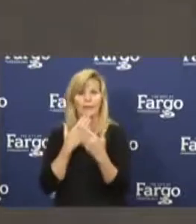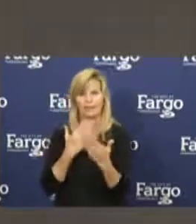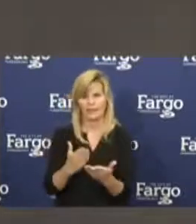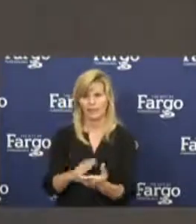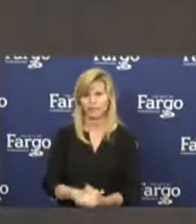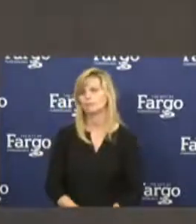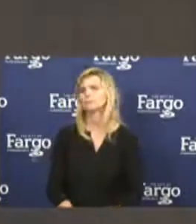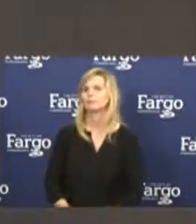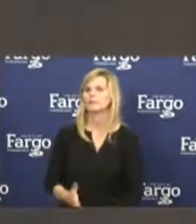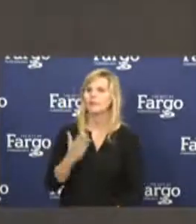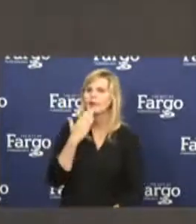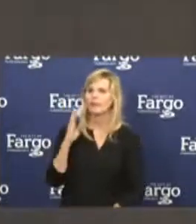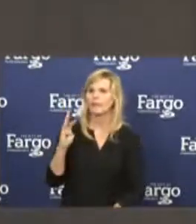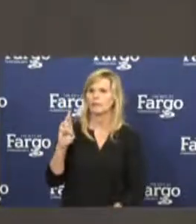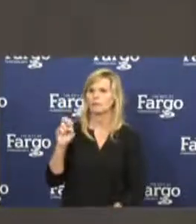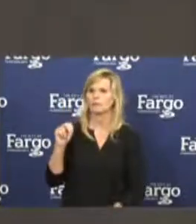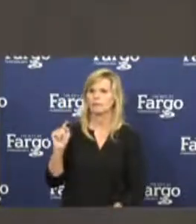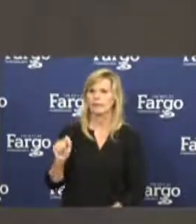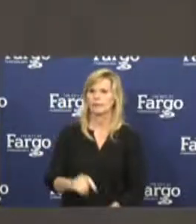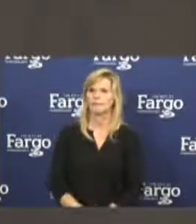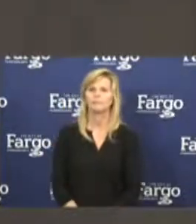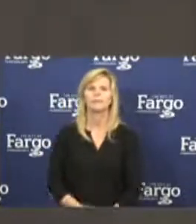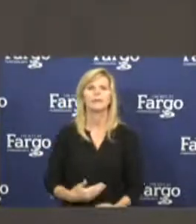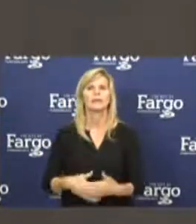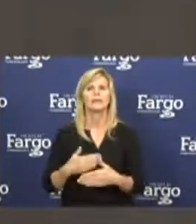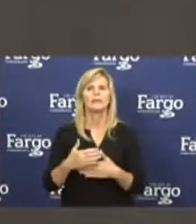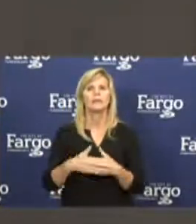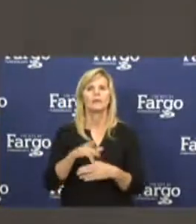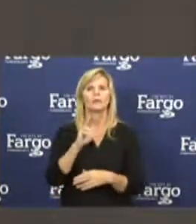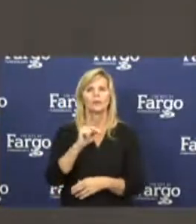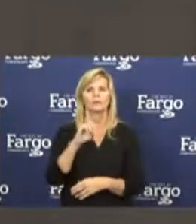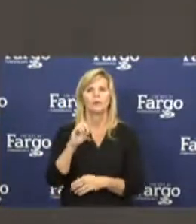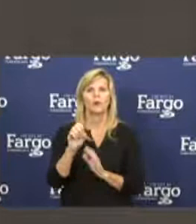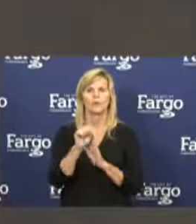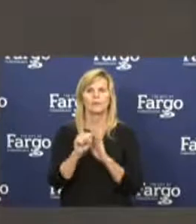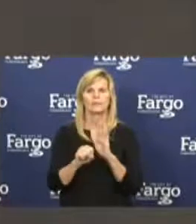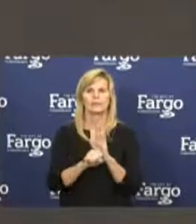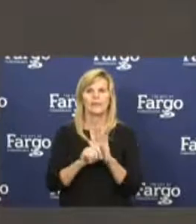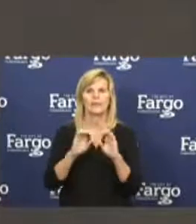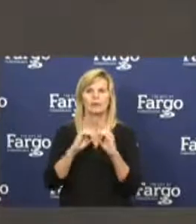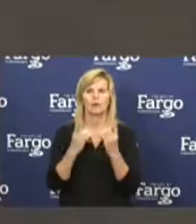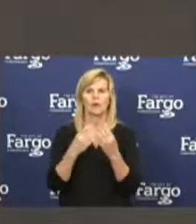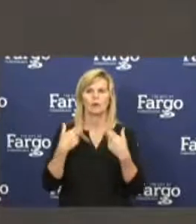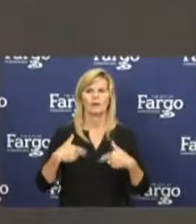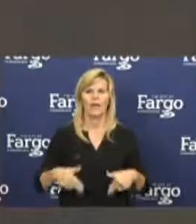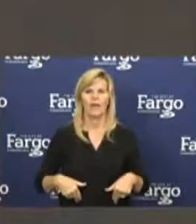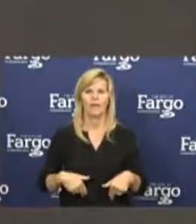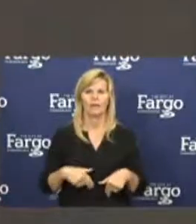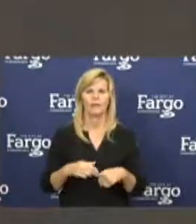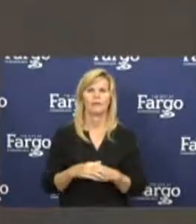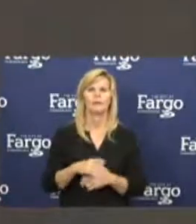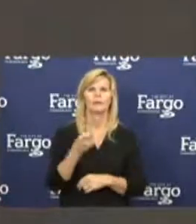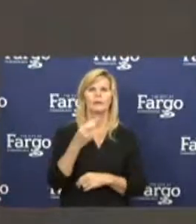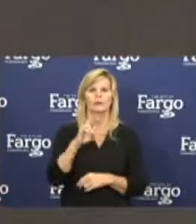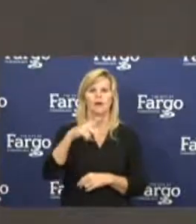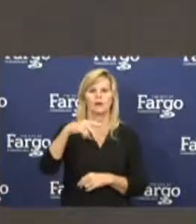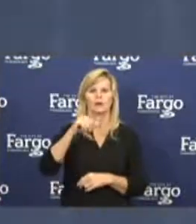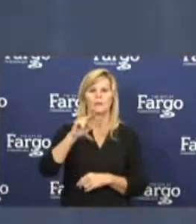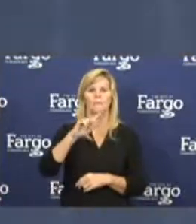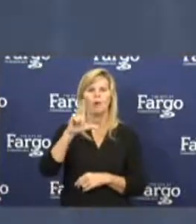Thank you, Brenton. Appreciate that. The next speaker is North Dakota State Department of Public Health Professor of Practice, Dr. Paul